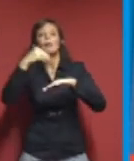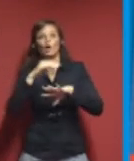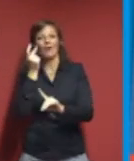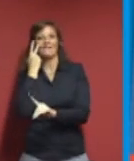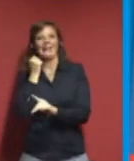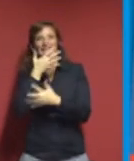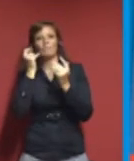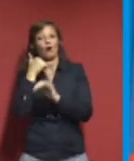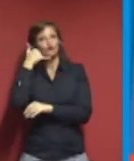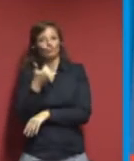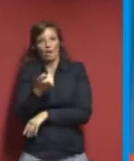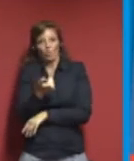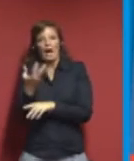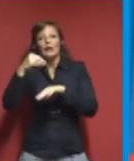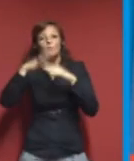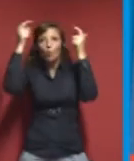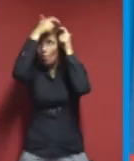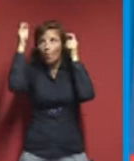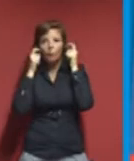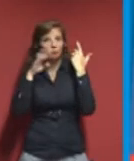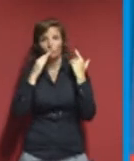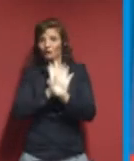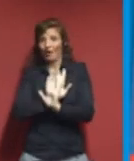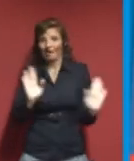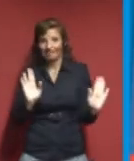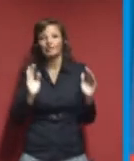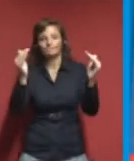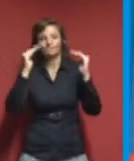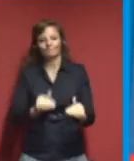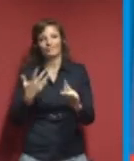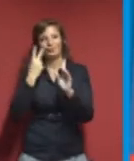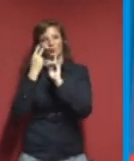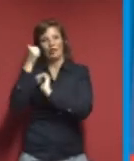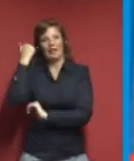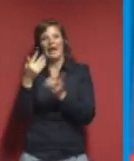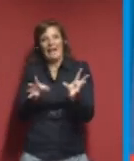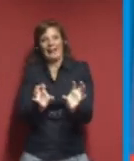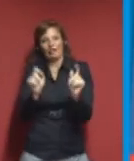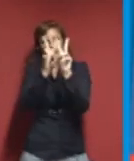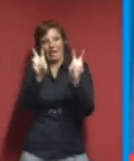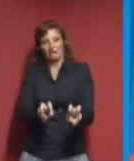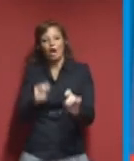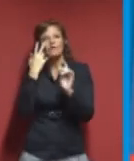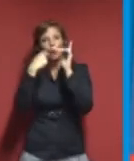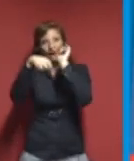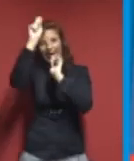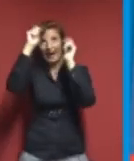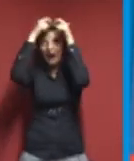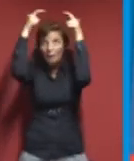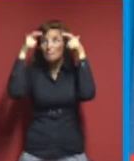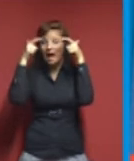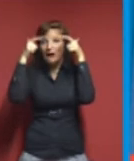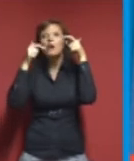there. This is a radio hat from the 30s. Everybody had one of these in the 30s, I'm sure.